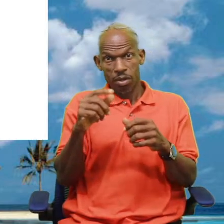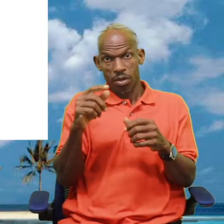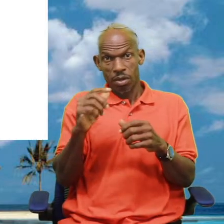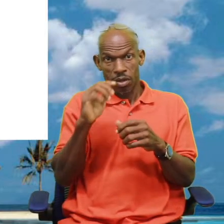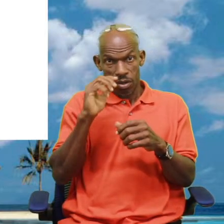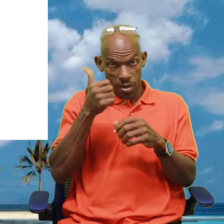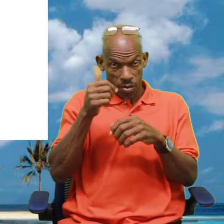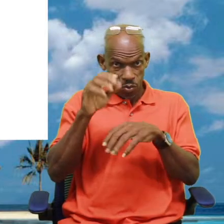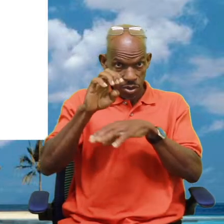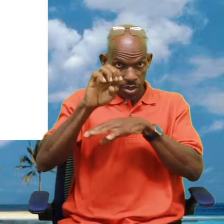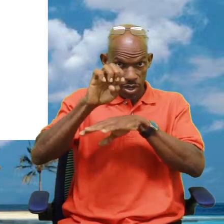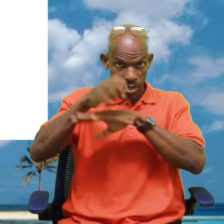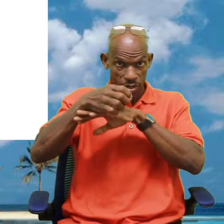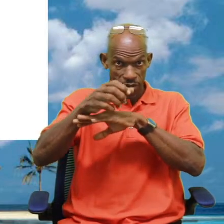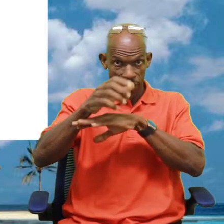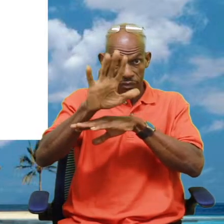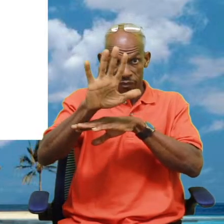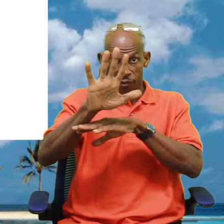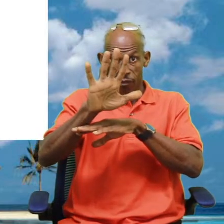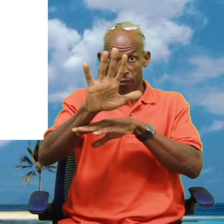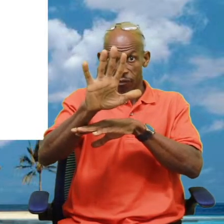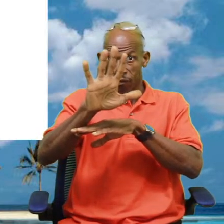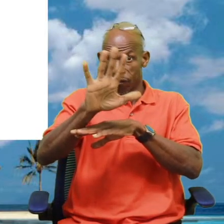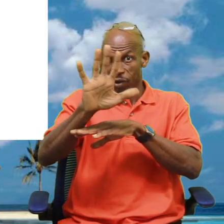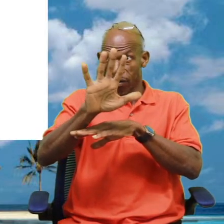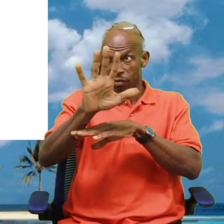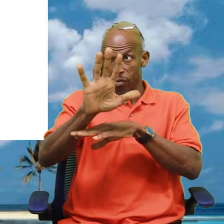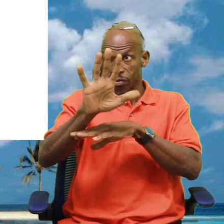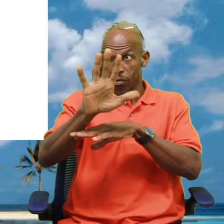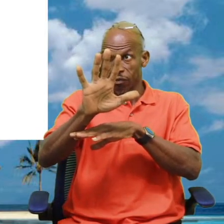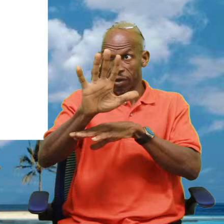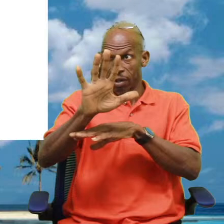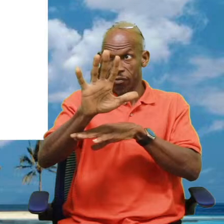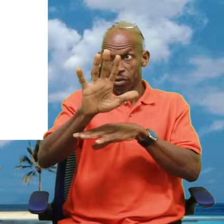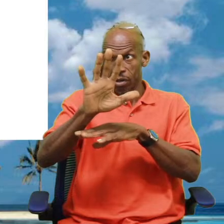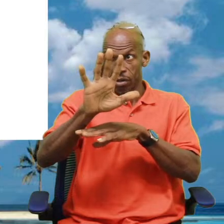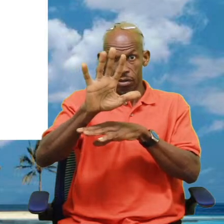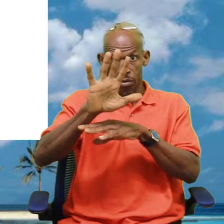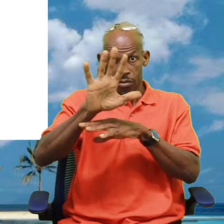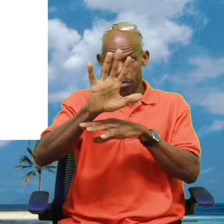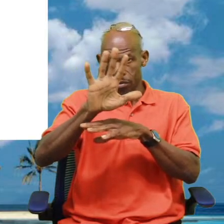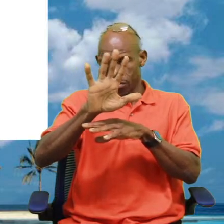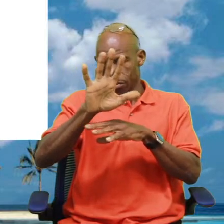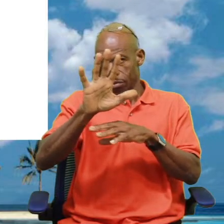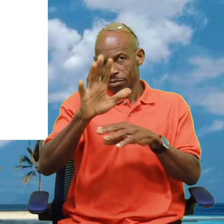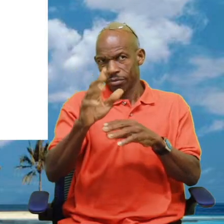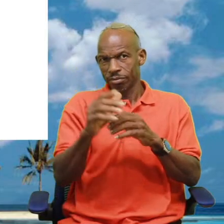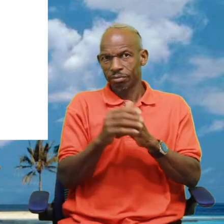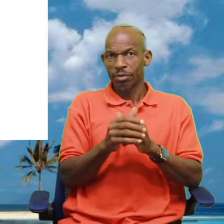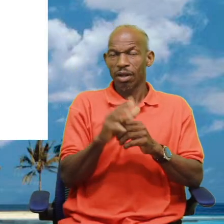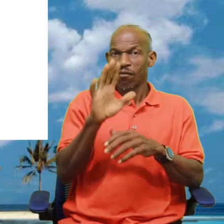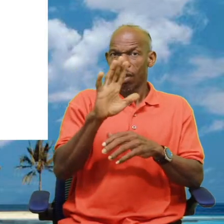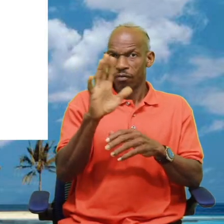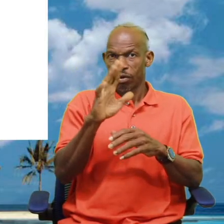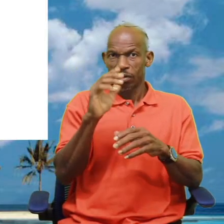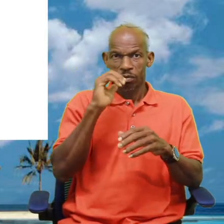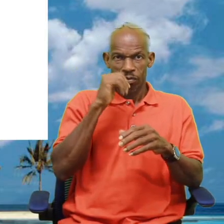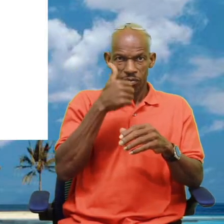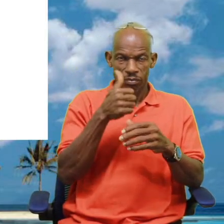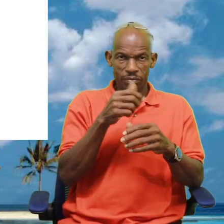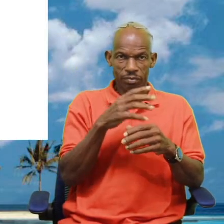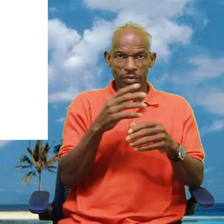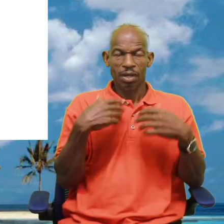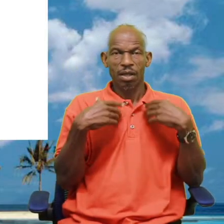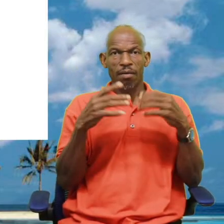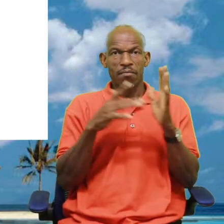tomorrow. Please God, same time, well, around the same time. We start tomorrow at 5 o'clock. And we have our